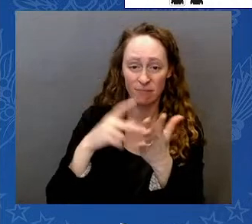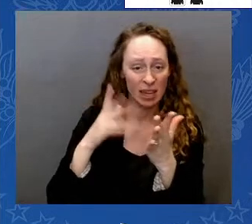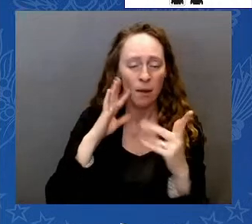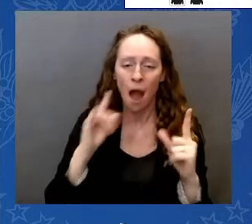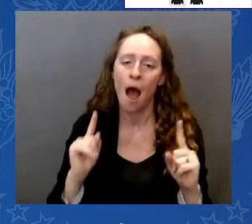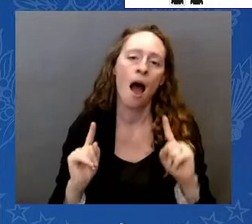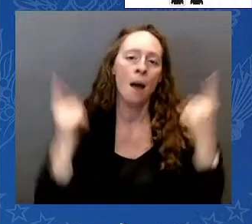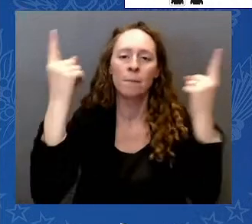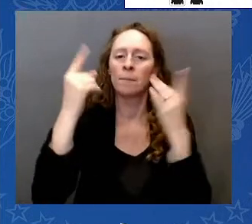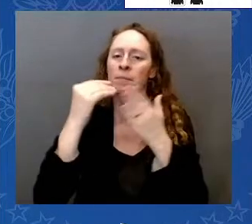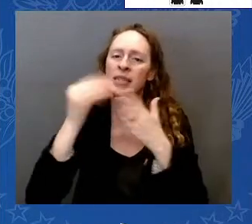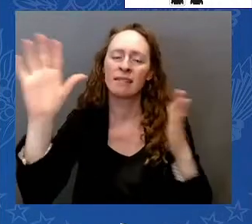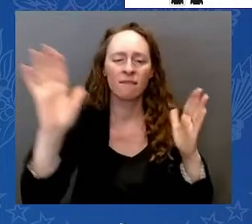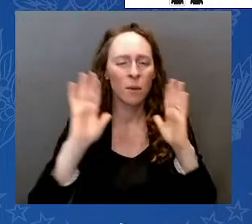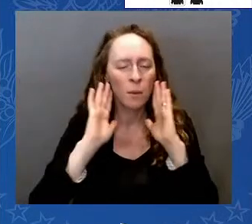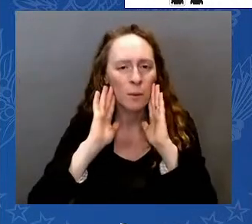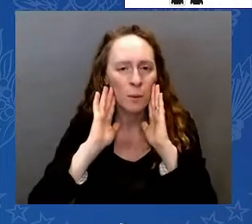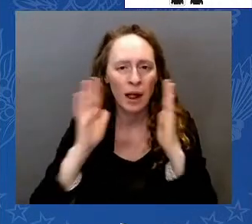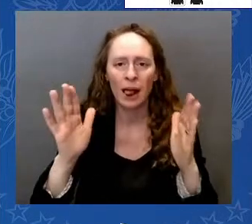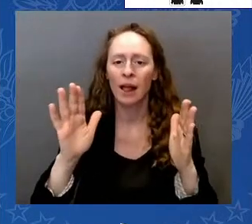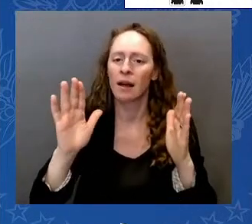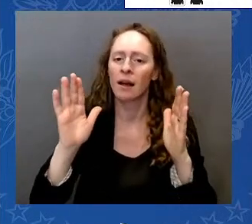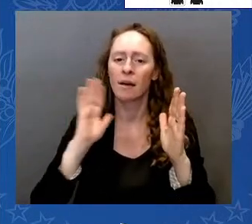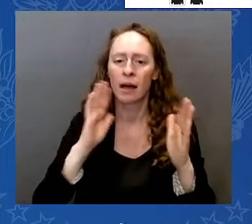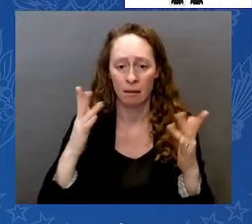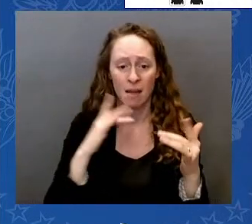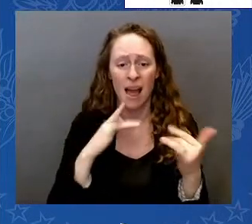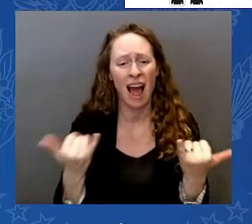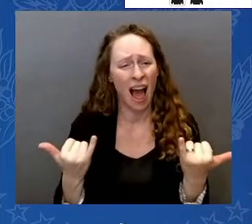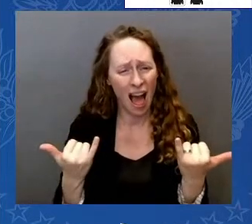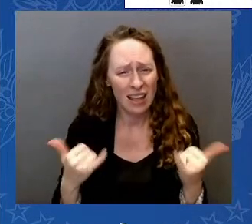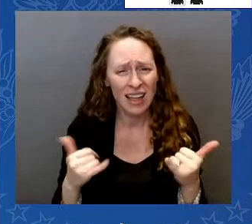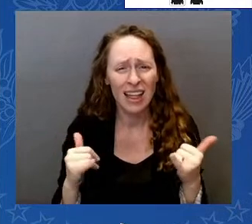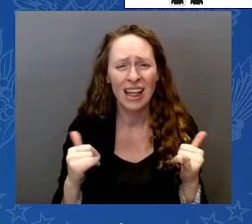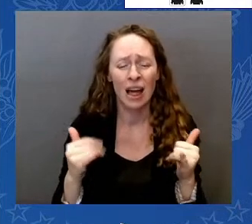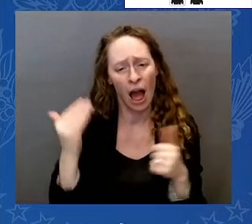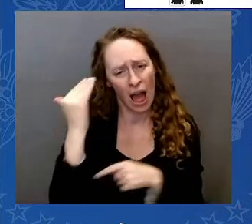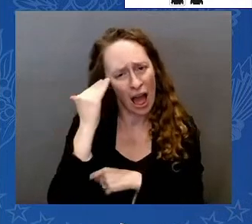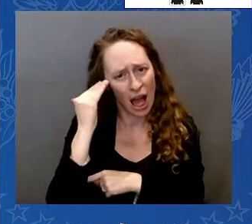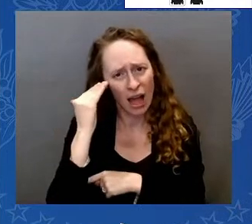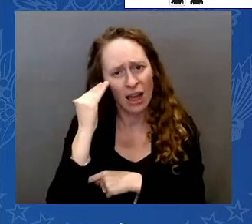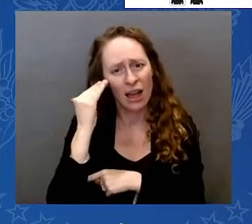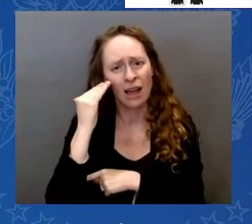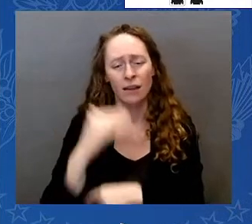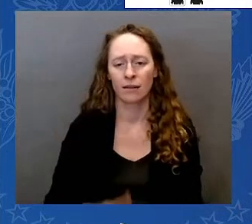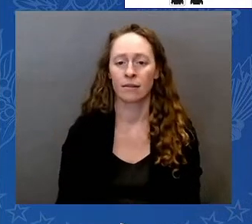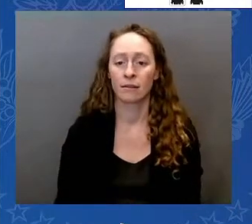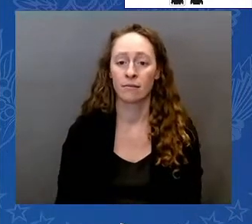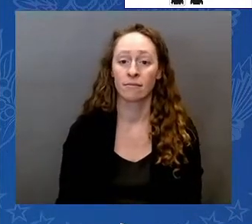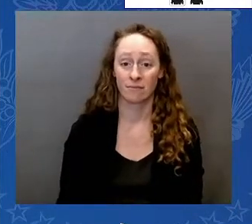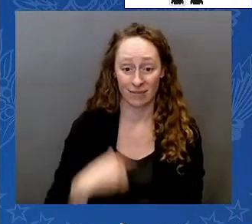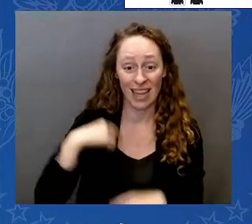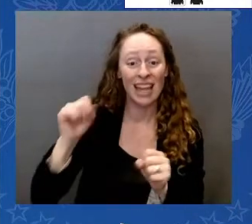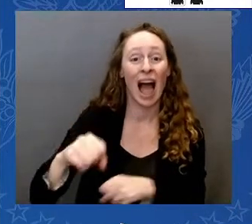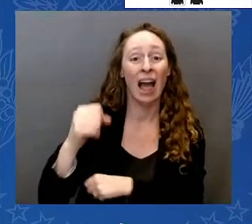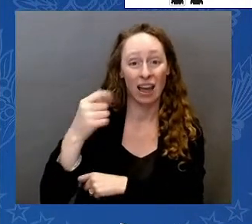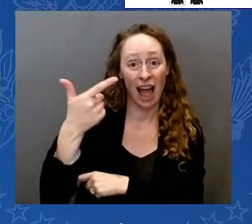gasoline down well over $1.60, but it's for a week. Yeah, it only went down for a week. It went right back